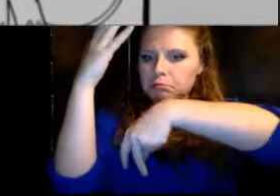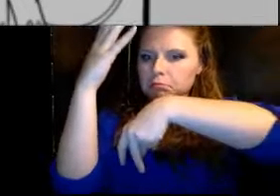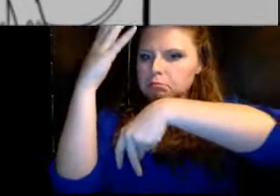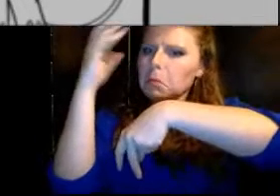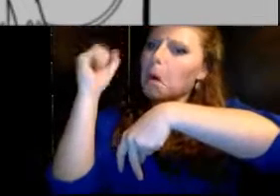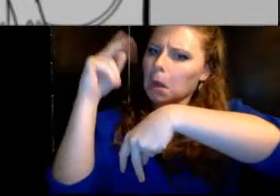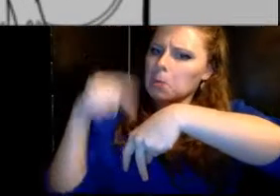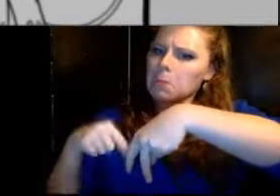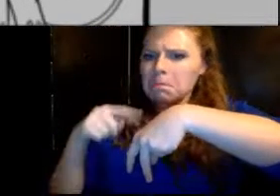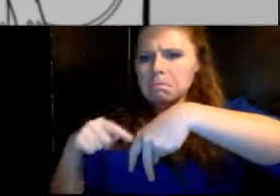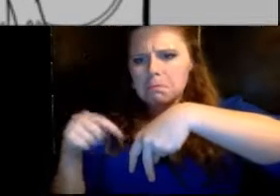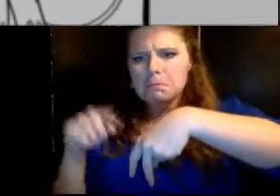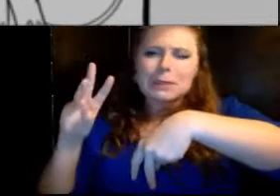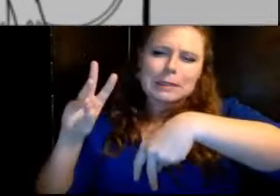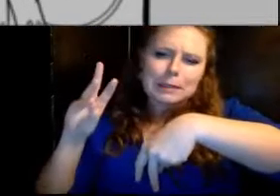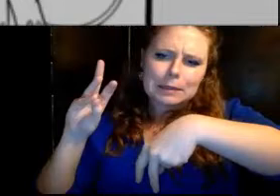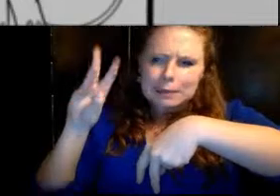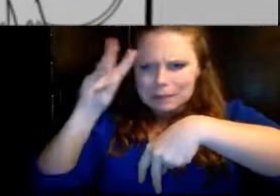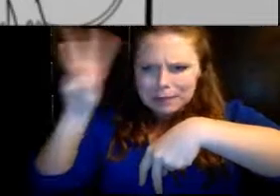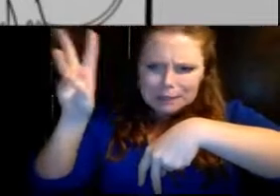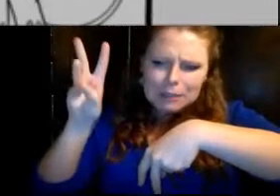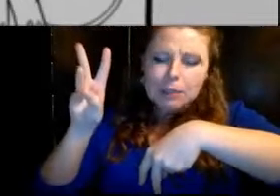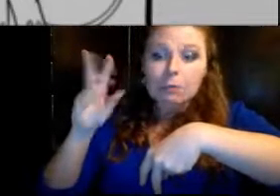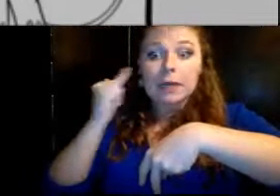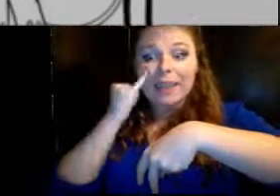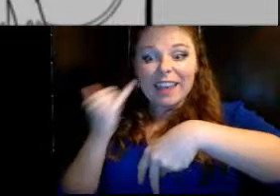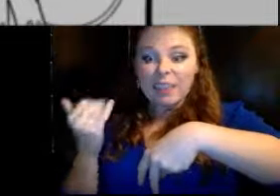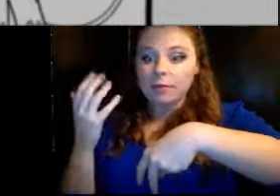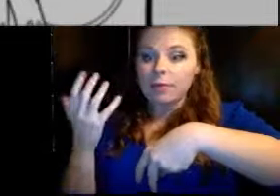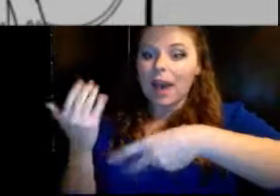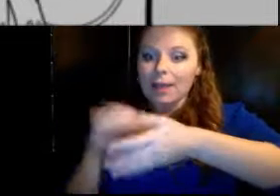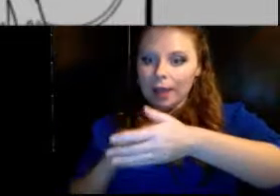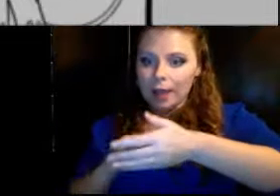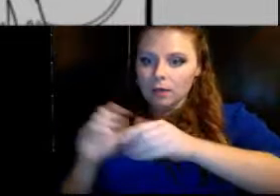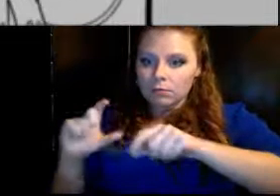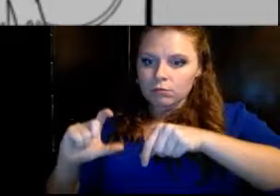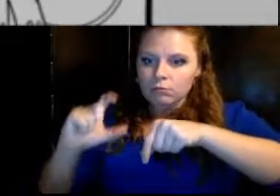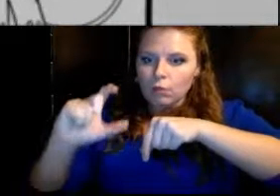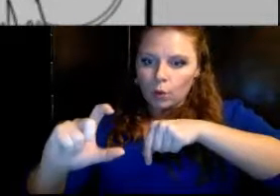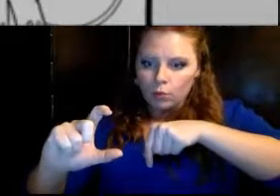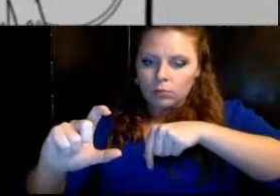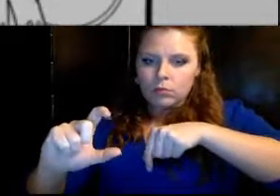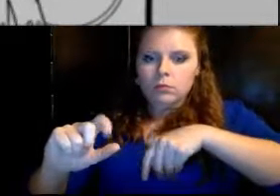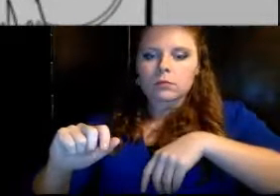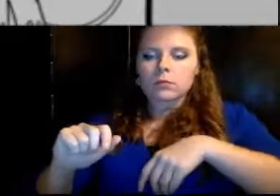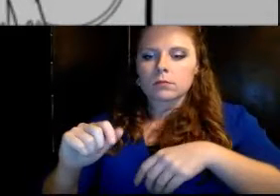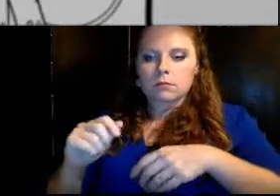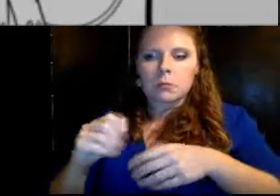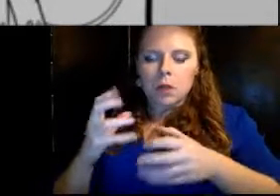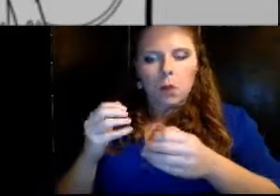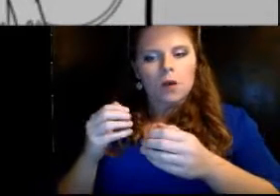Maybe the orc is 6 feet tall. Well, then if you repeat an object that he's standing next to, making sure to have